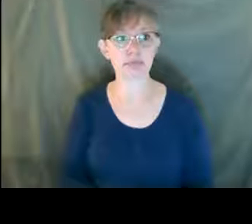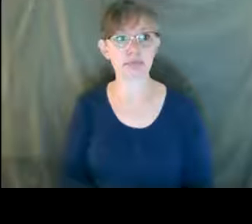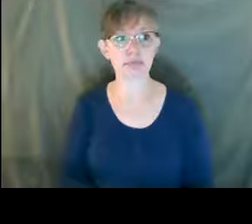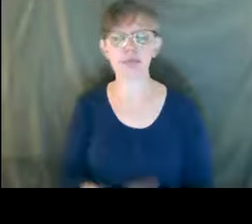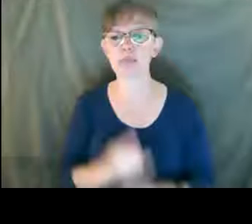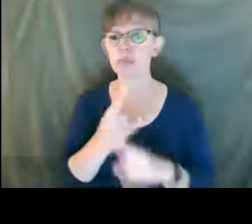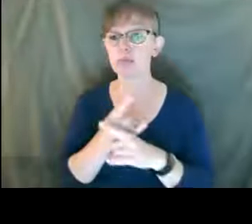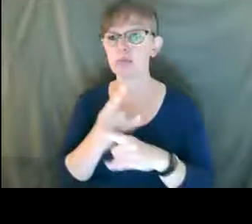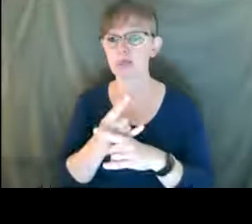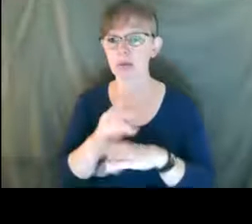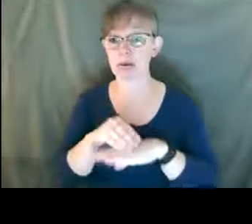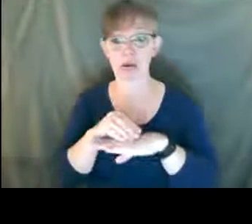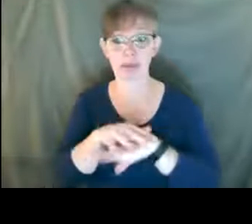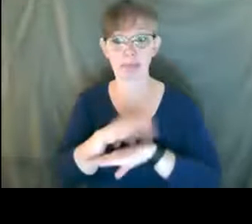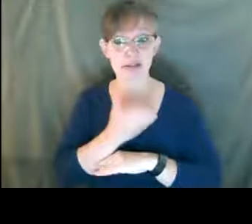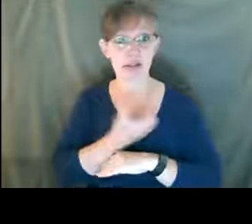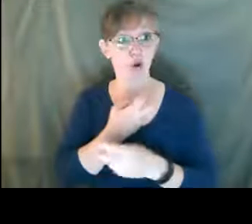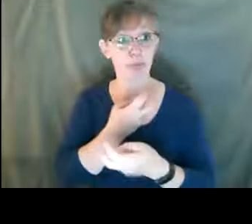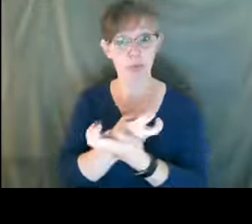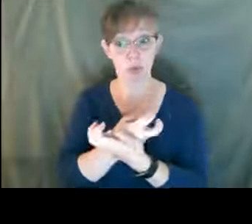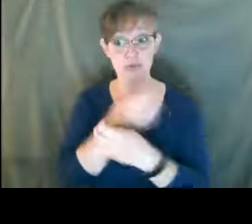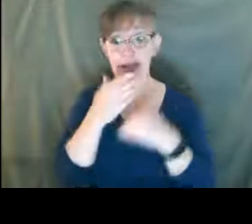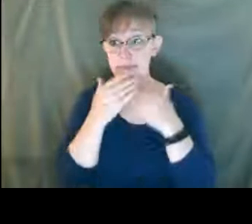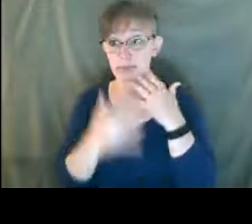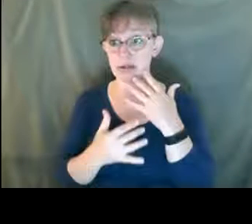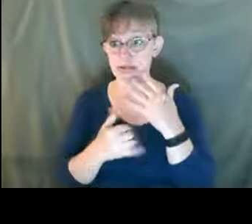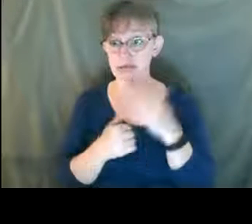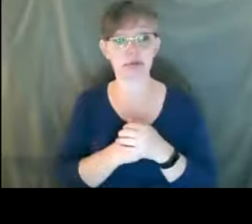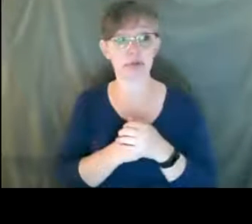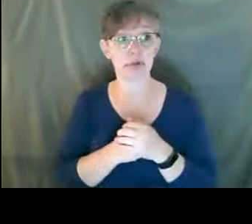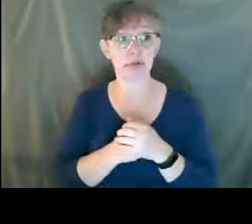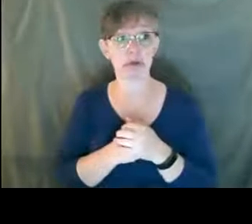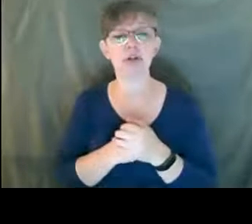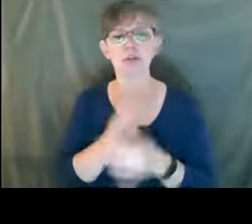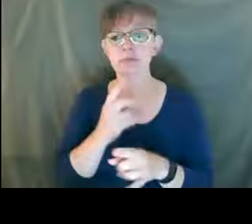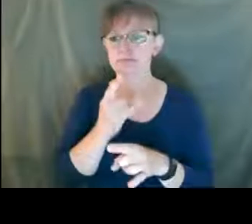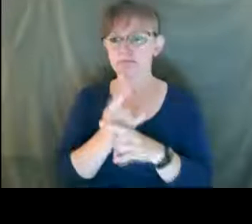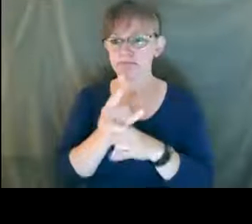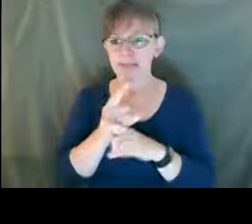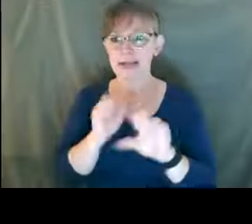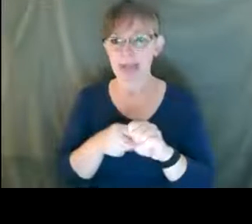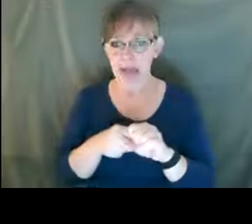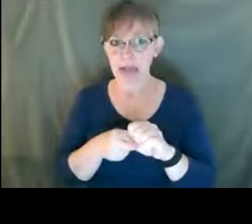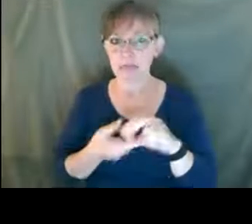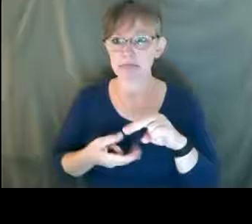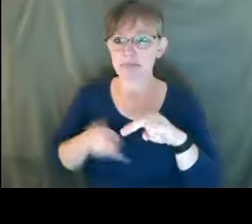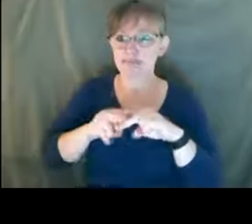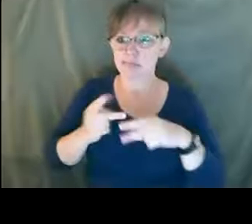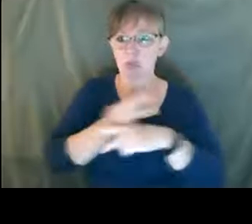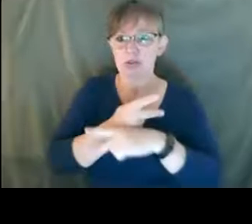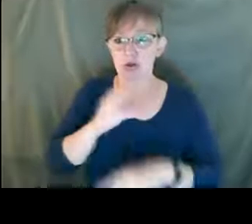Alcohol impacts our bones and blood. So alcohol can contribute to osteoporosis,